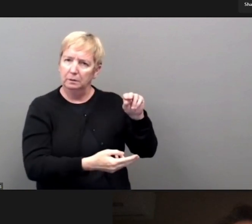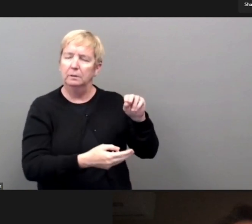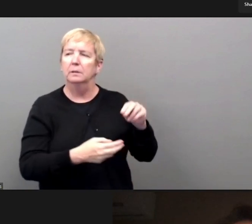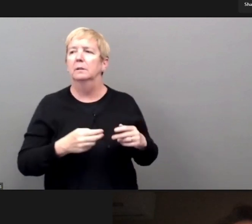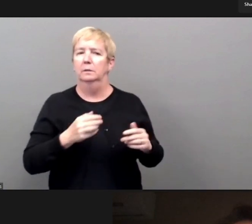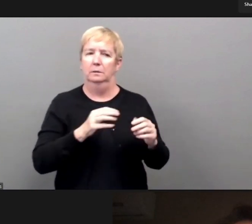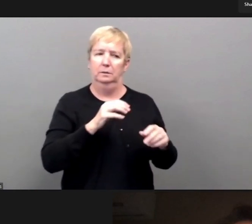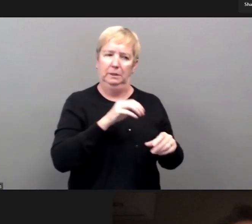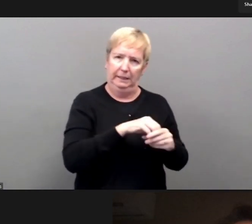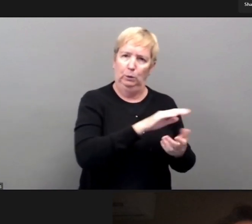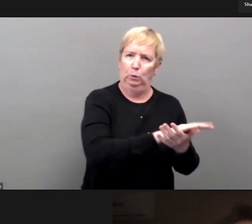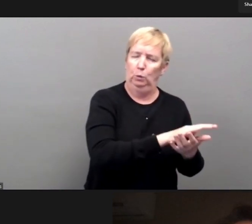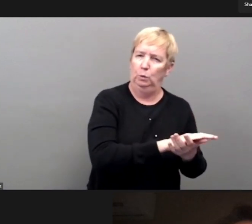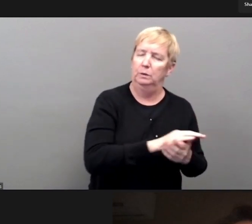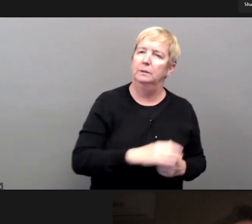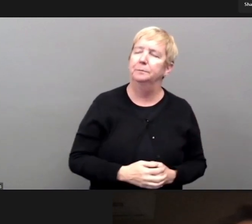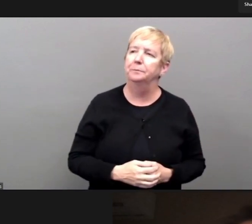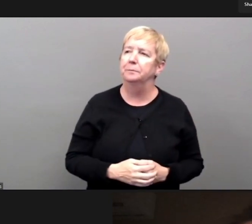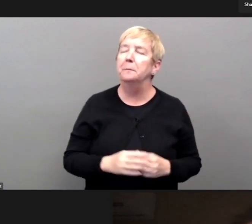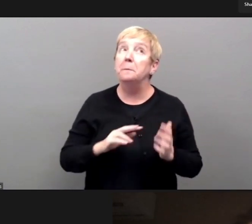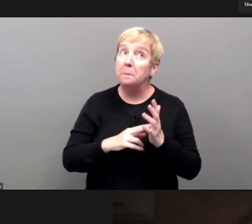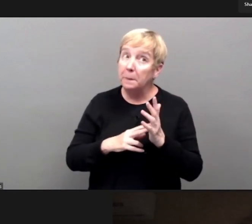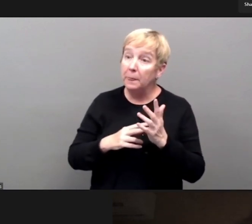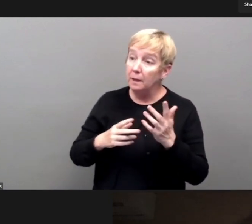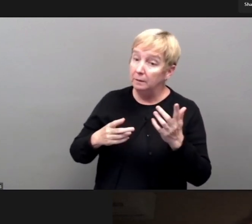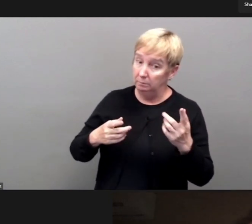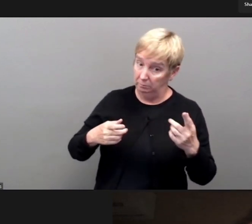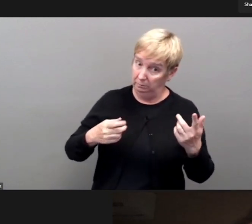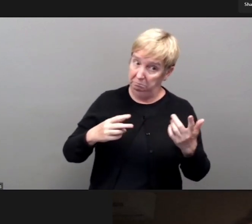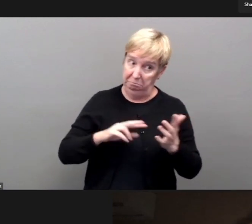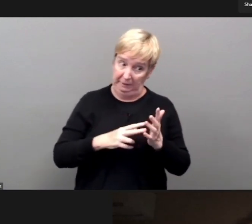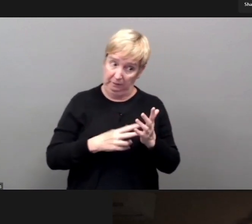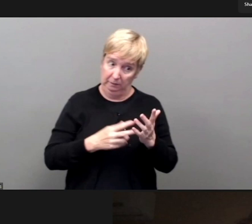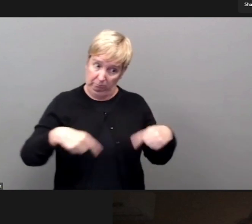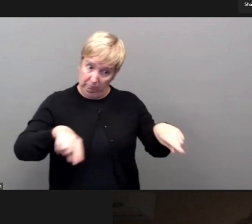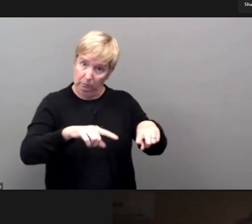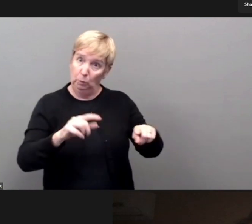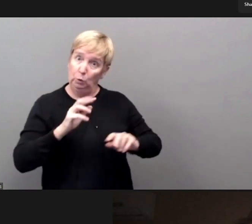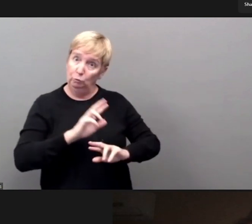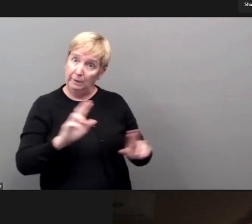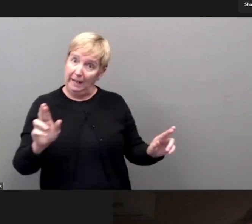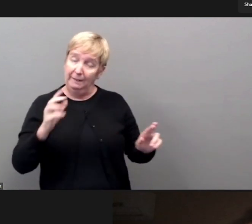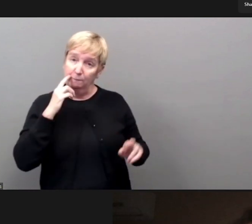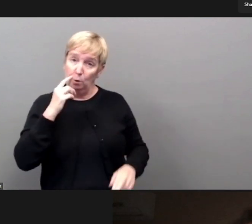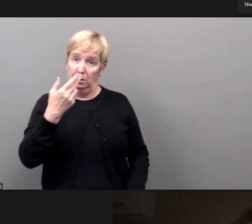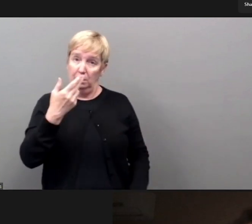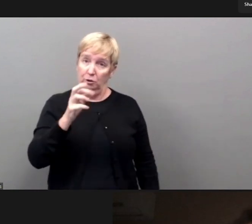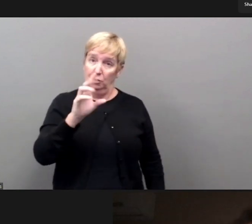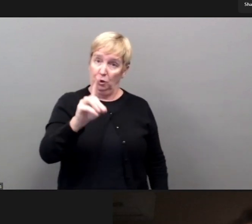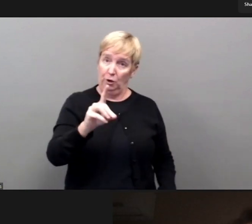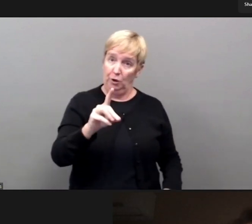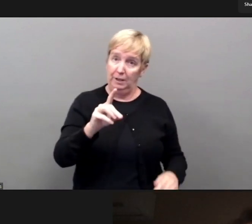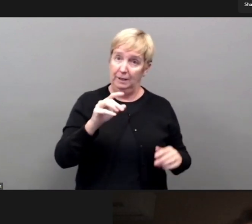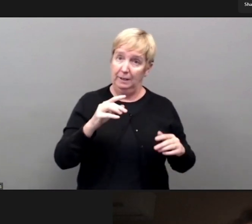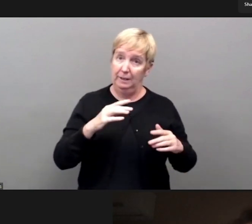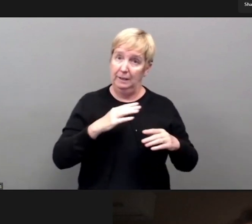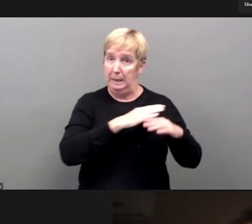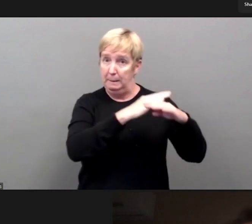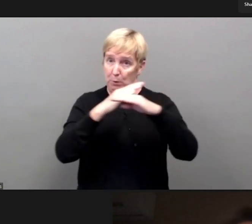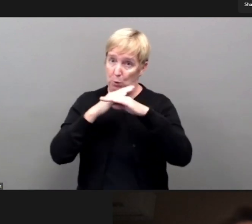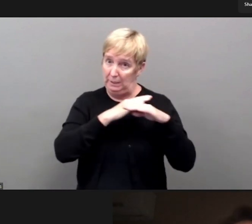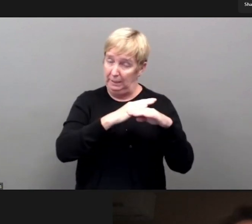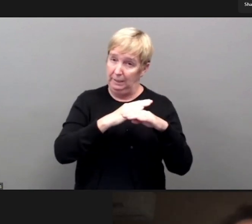decline in schools, are we anywhere near herd immunity regarding the amount of cases within kids who are in public schools?